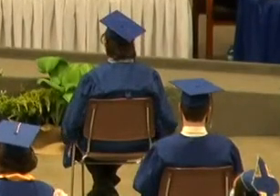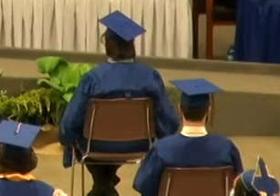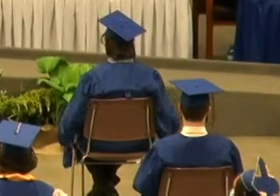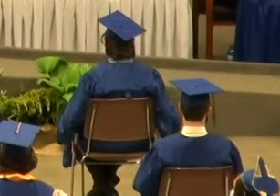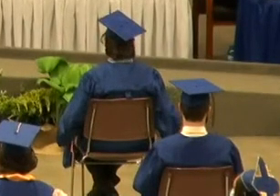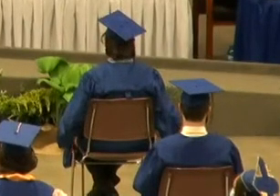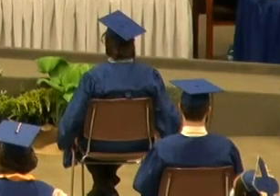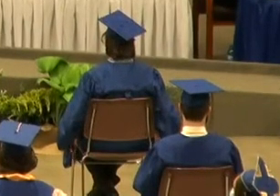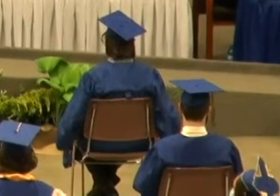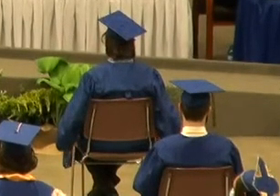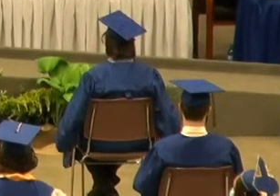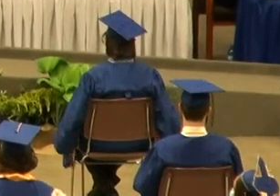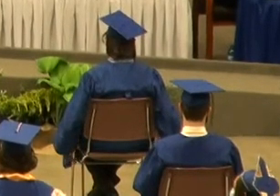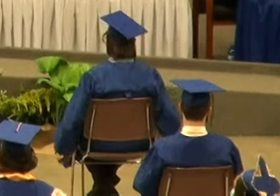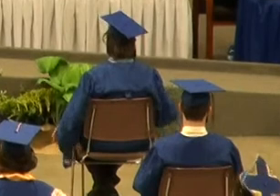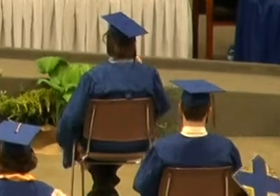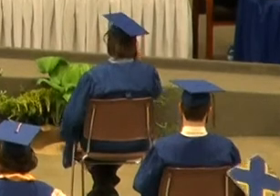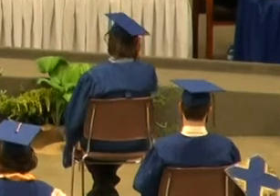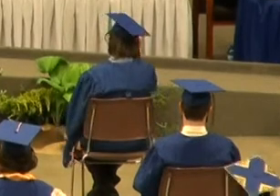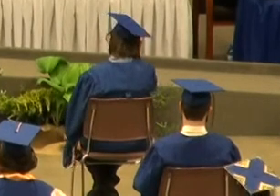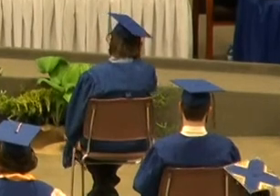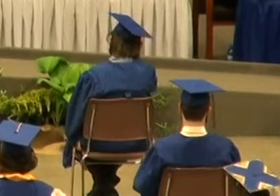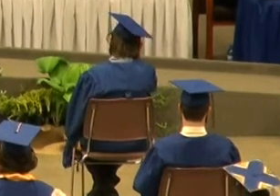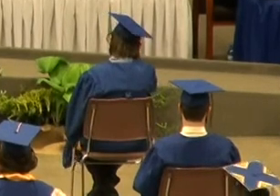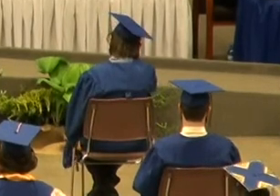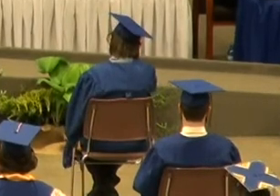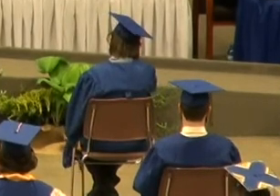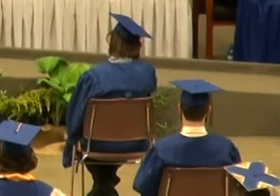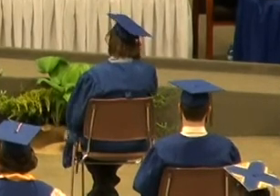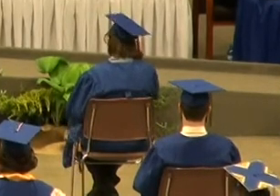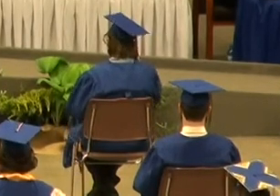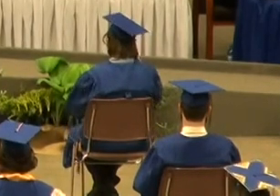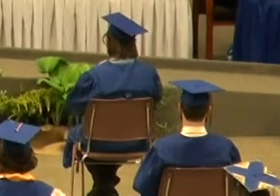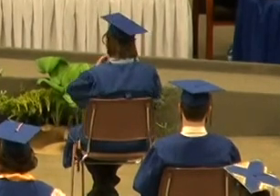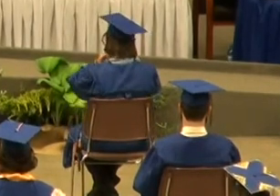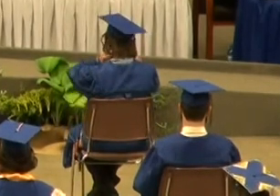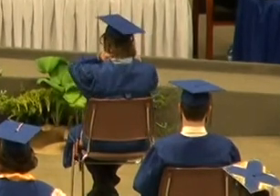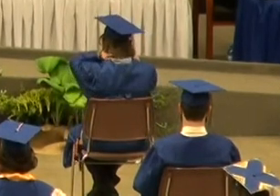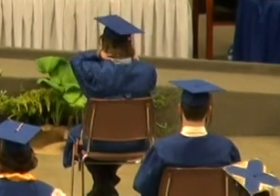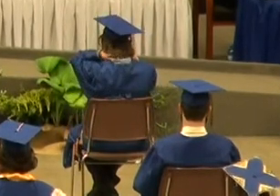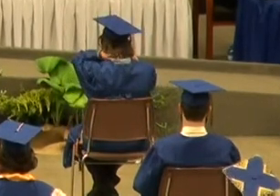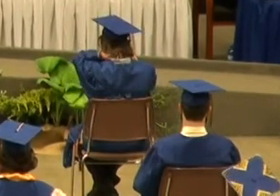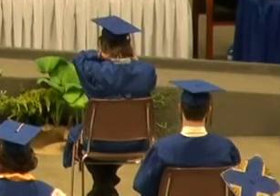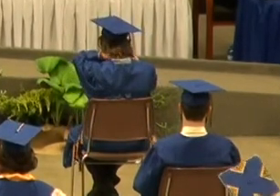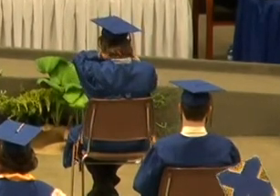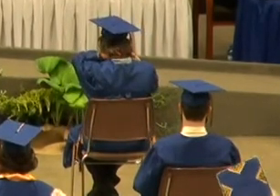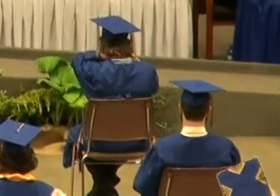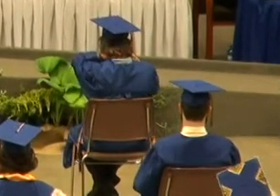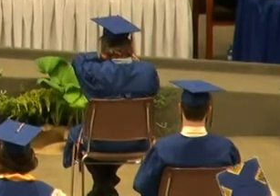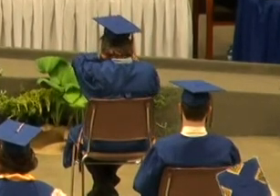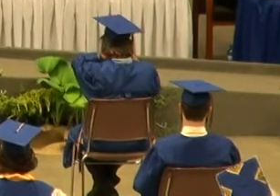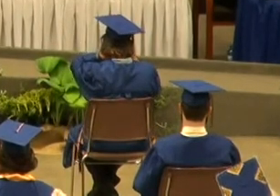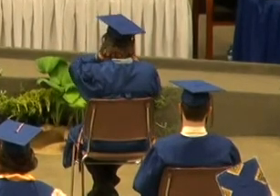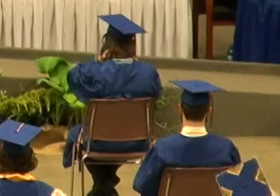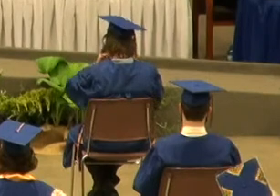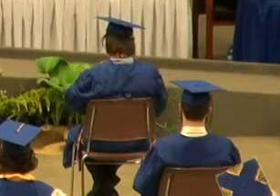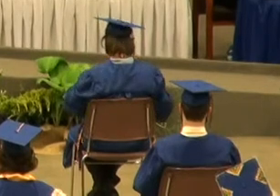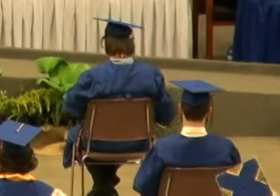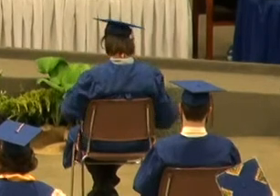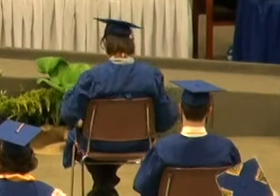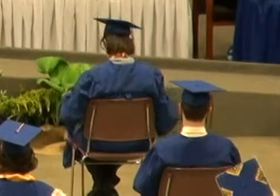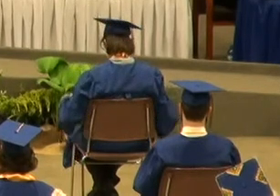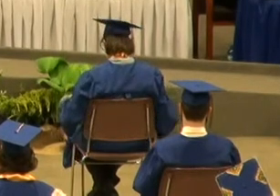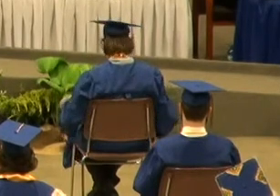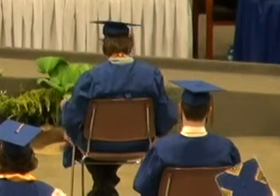for the Native American prayer. Ron and Carol Osberg with Osberg Greenhouse in Fairfield, Montana. Tilleris